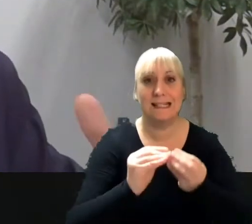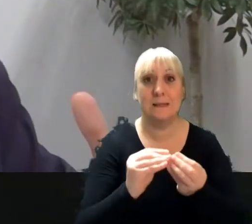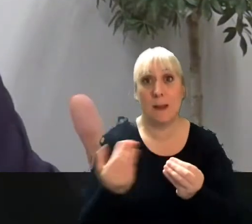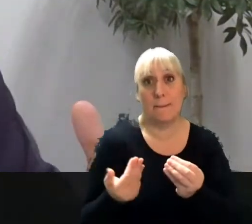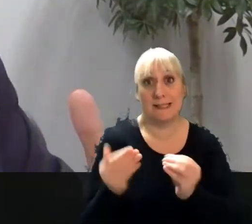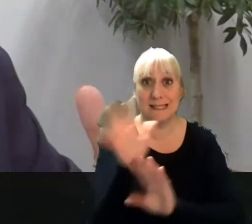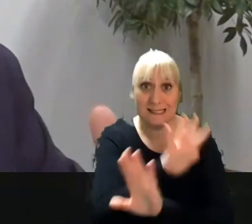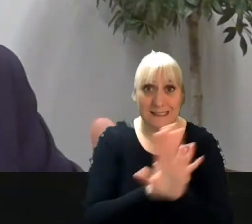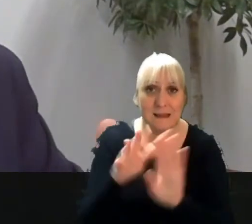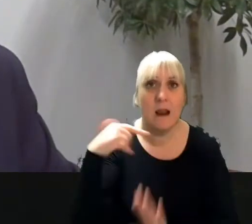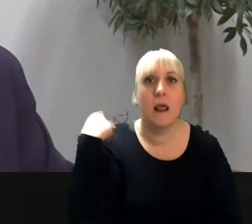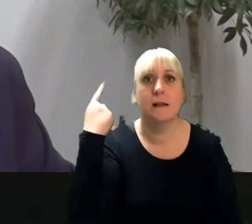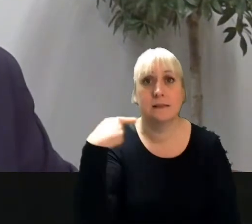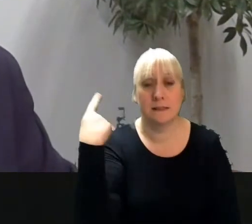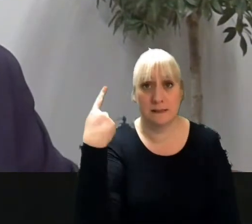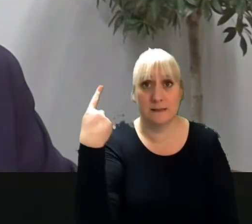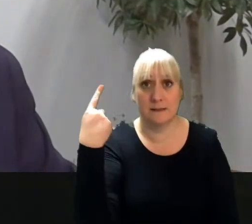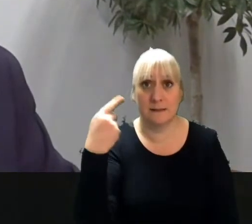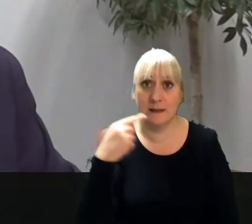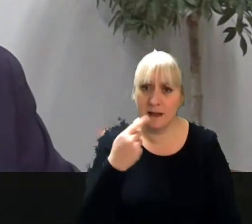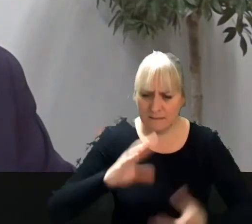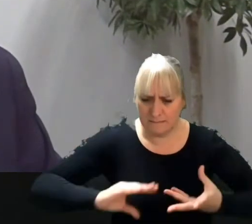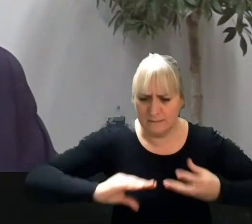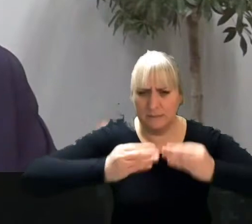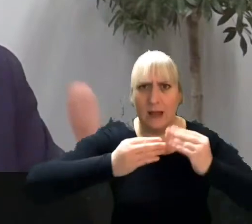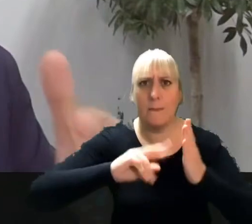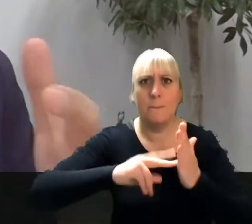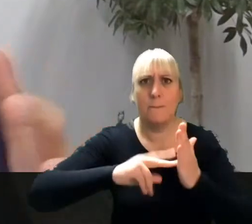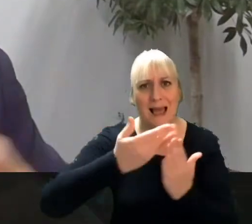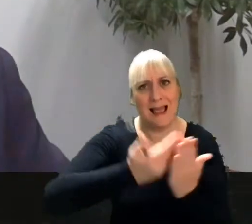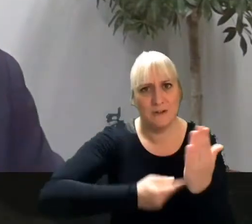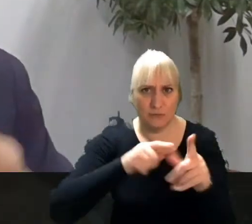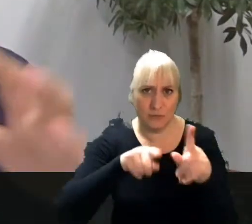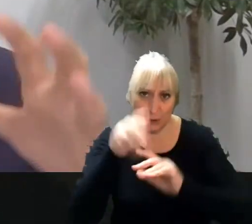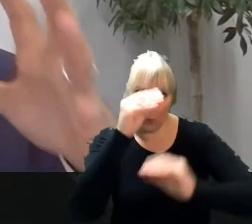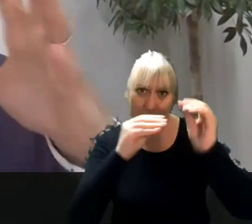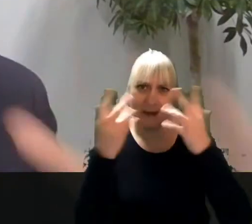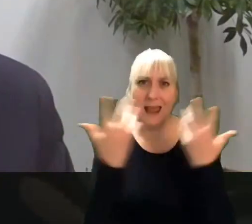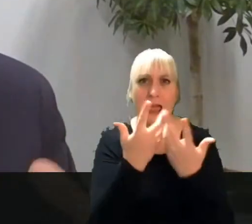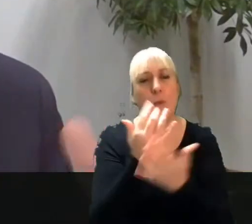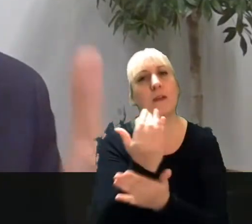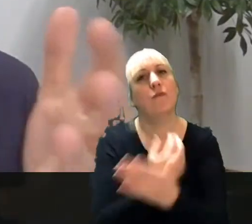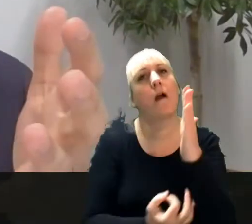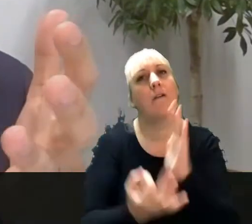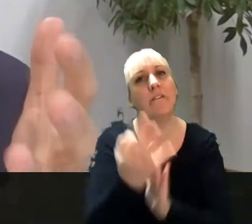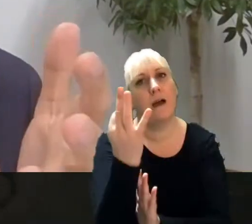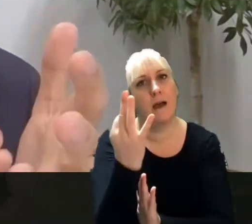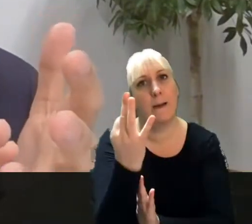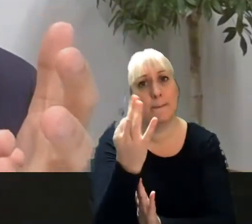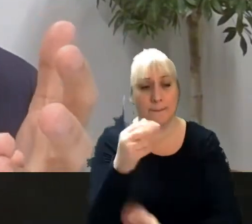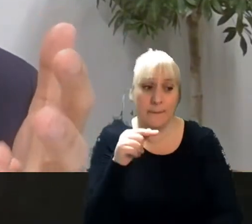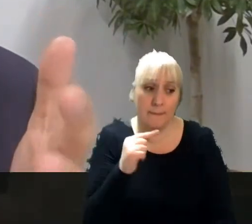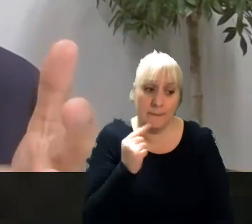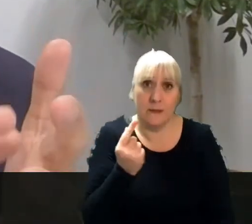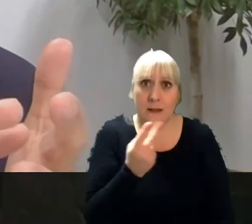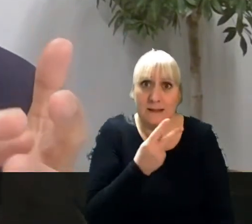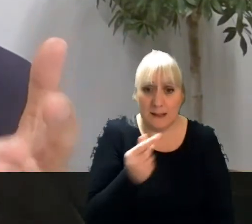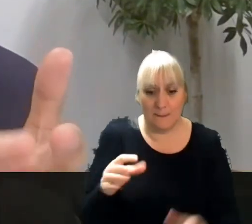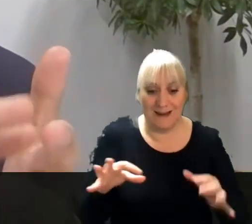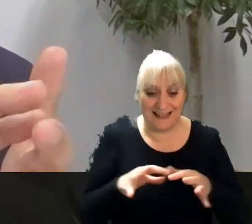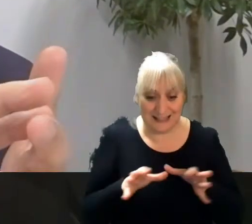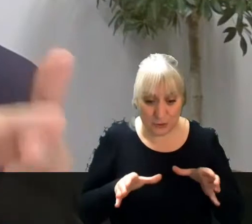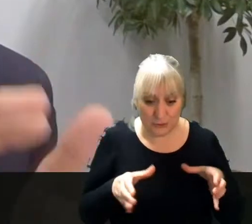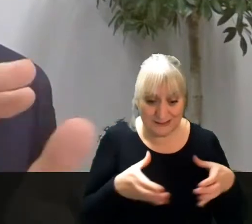chair that sets out how we recover from this awful pandemic in relation to some of the sectors that are worried: culture, creative